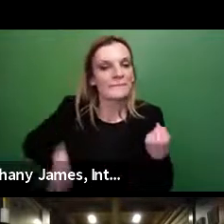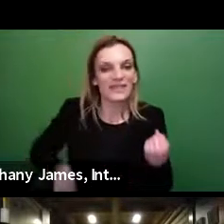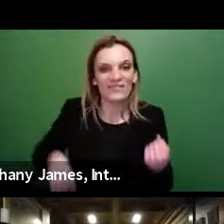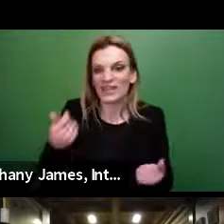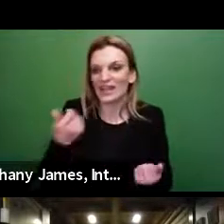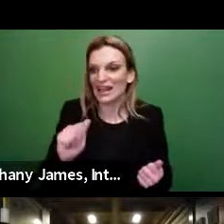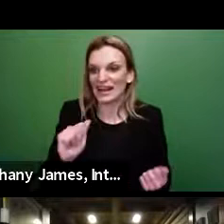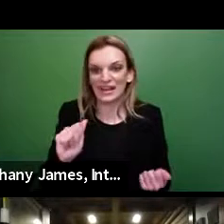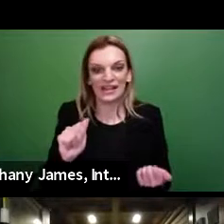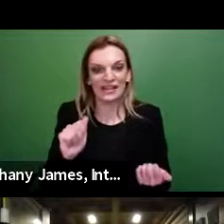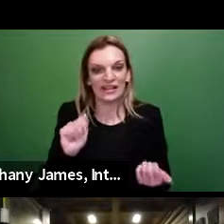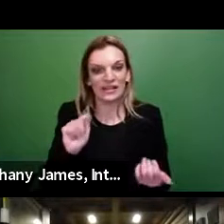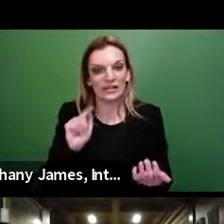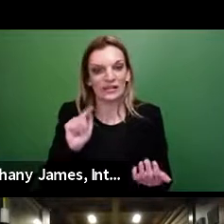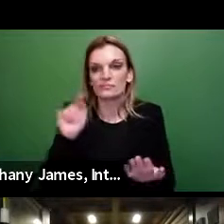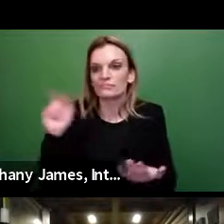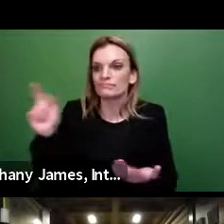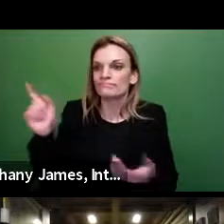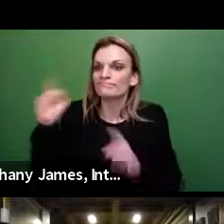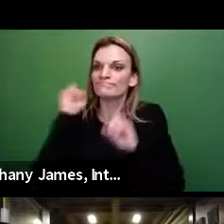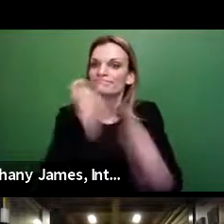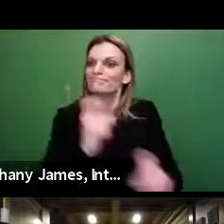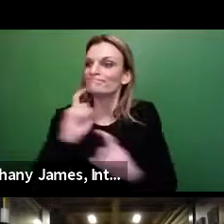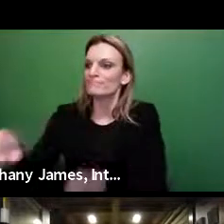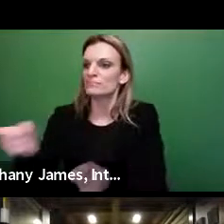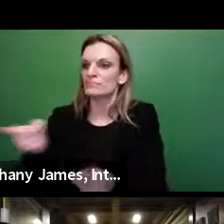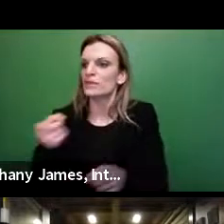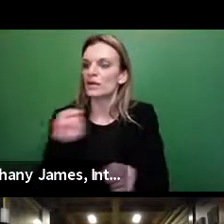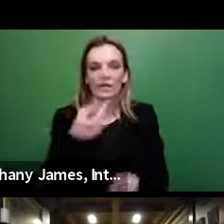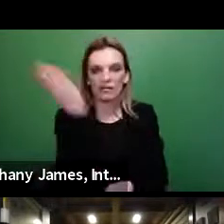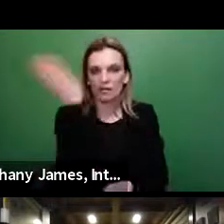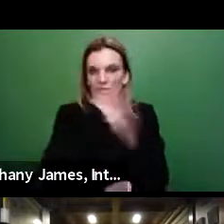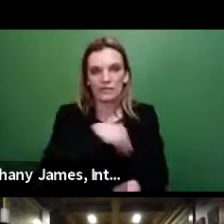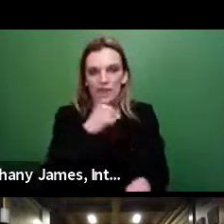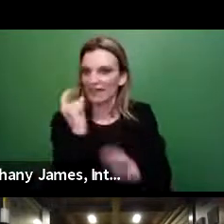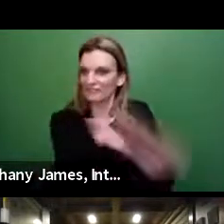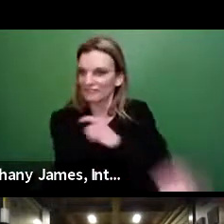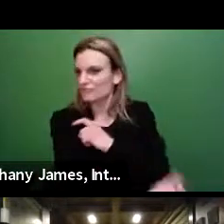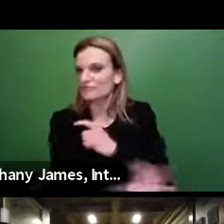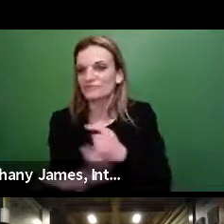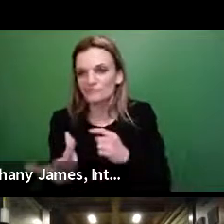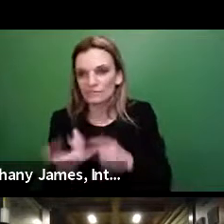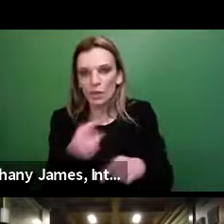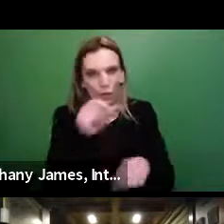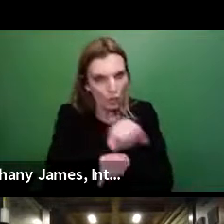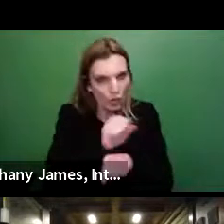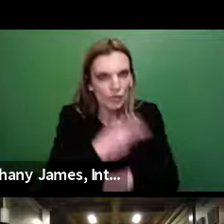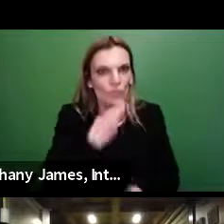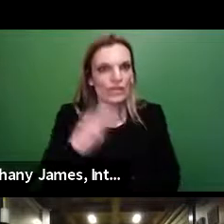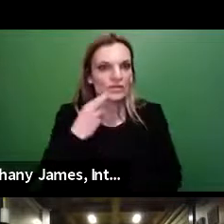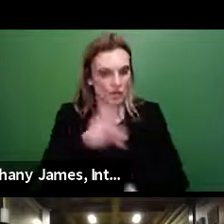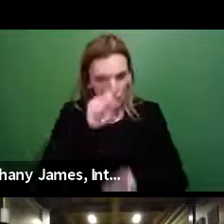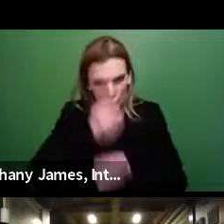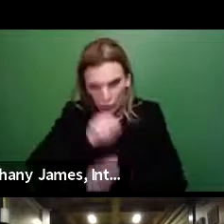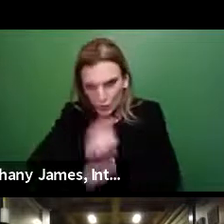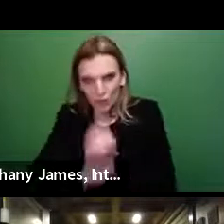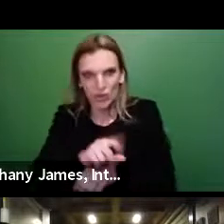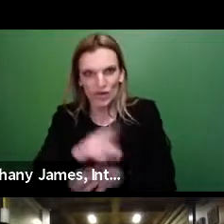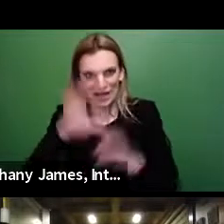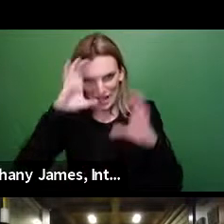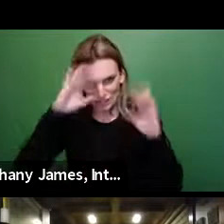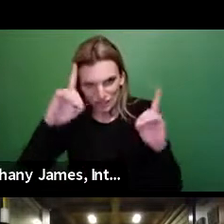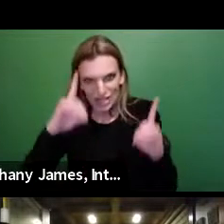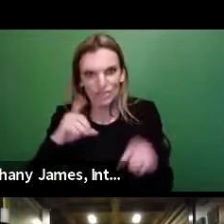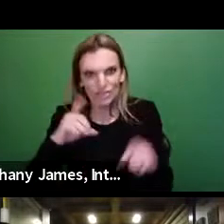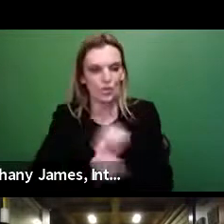many of that was missed for our essential workers. And you know, they worked in the restaurants, they worked in, you know, education and